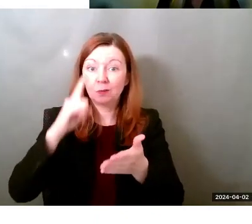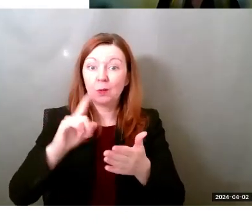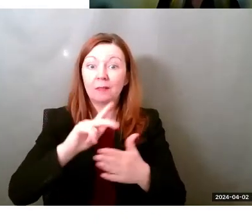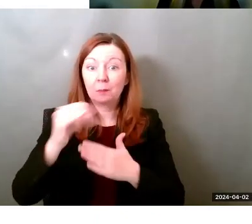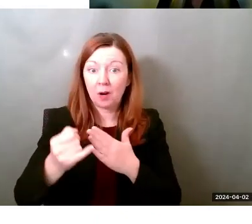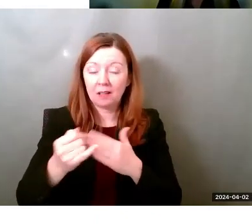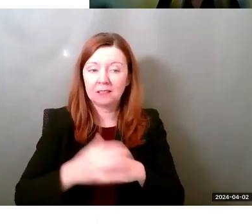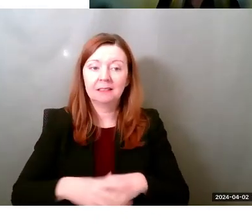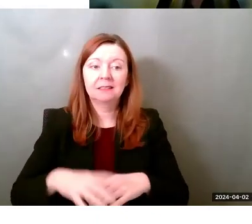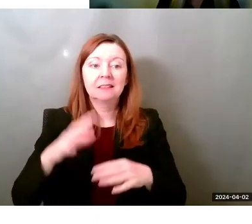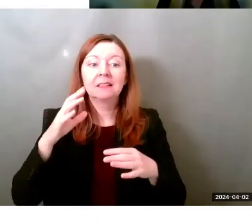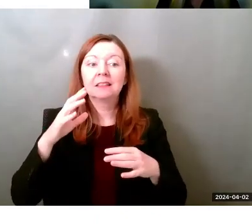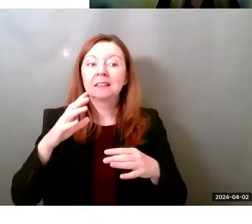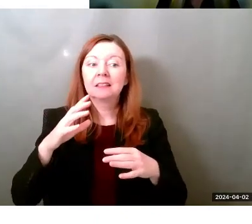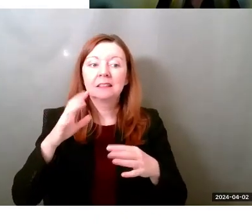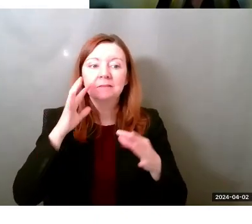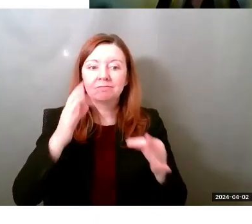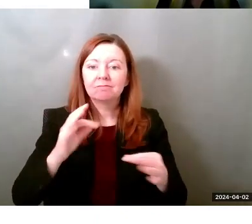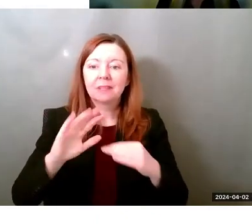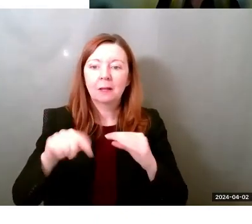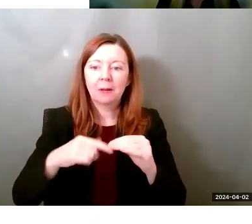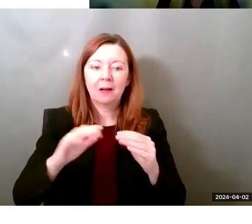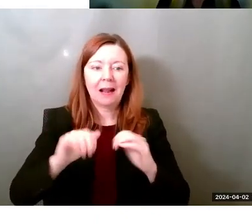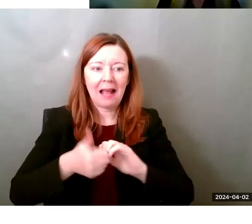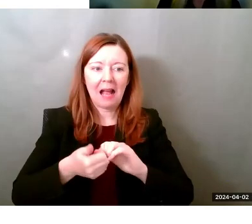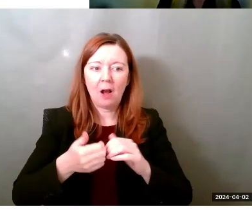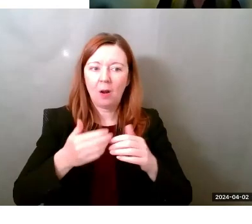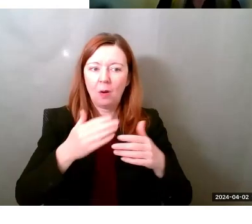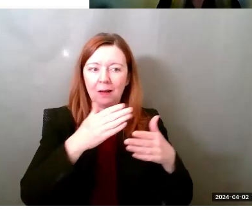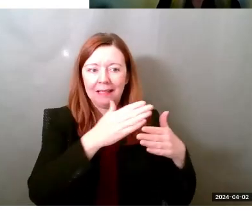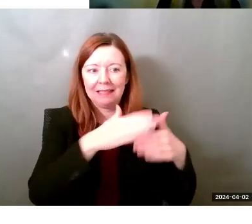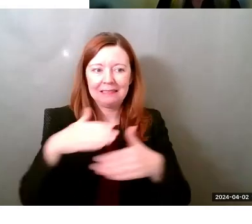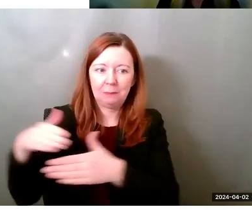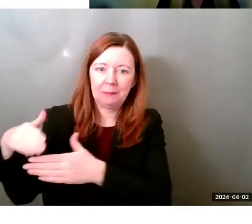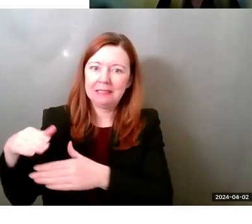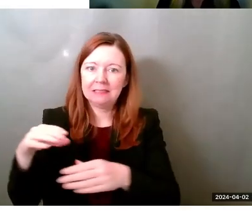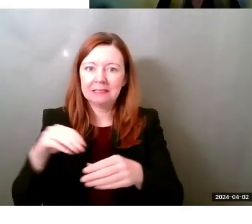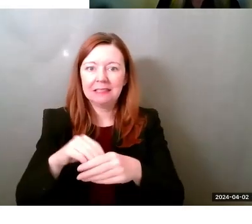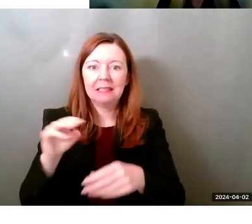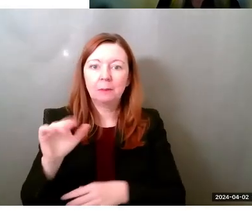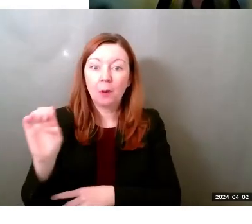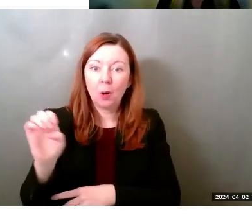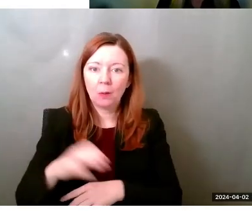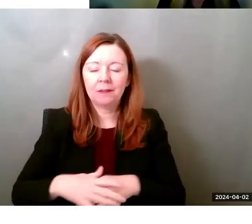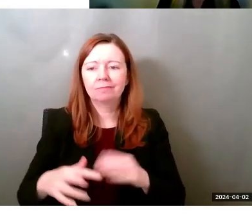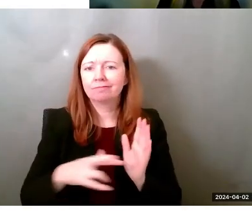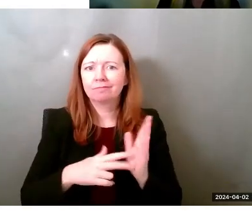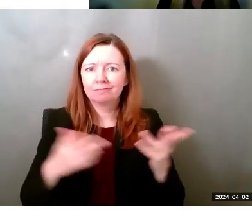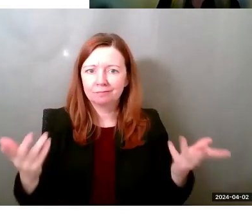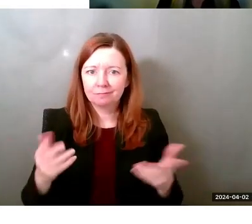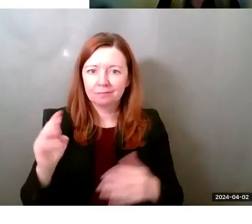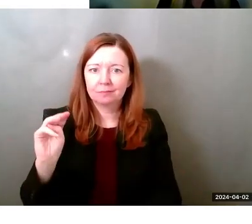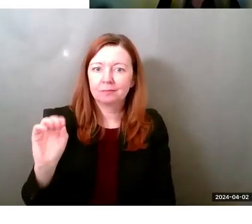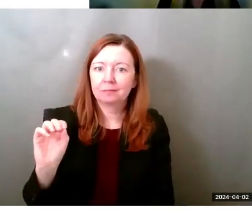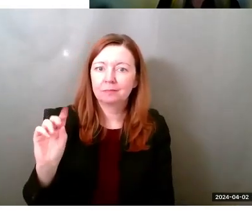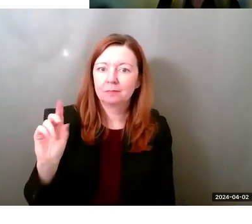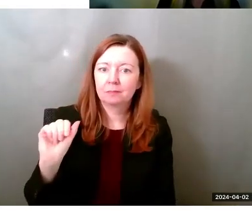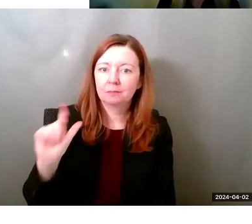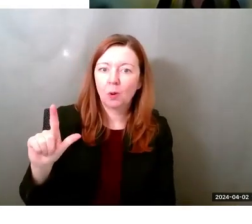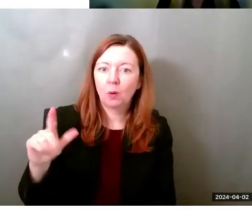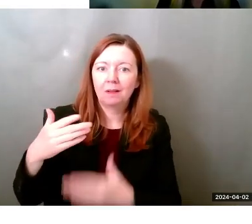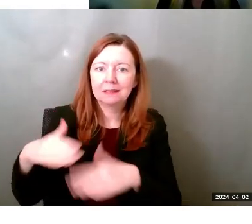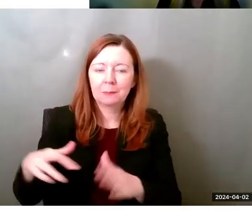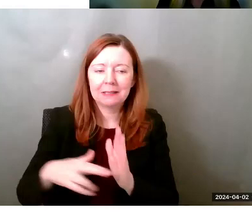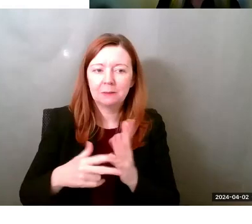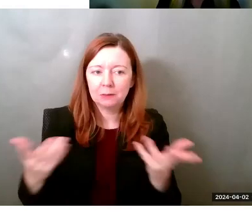the determination of our project's modal splits. Now, what I'm referring to when I say our modal splits is how we determine